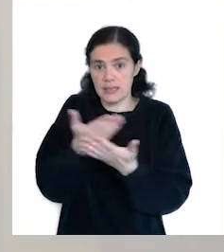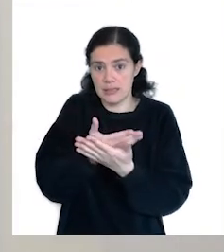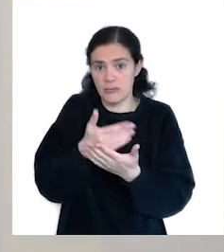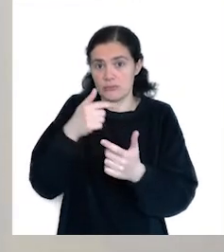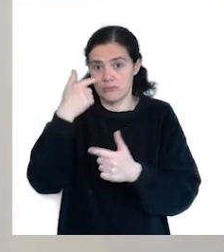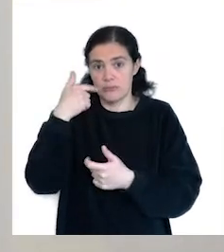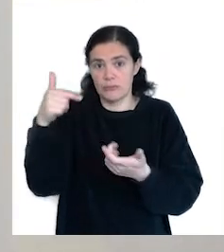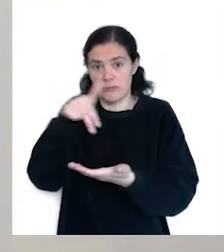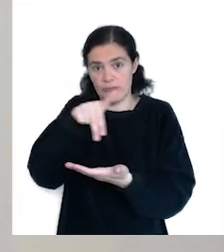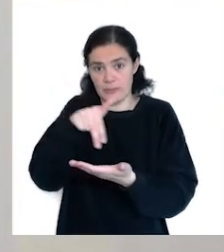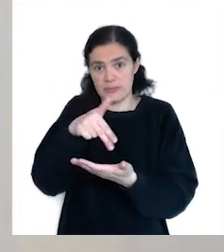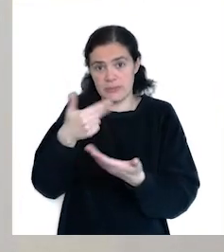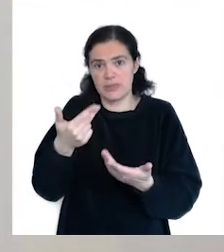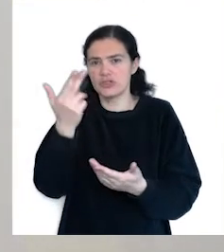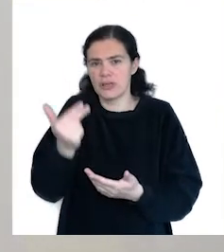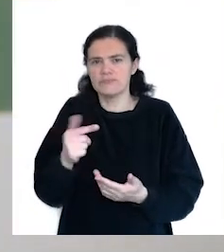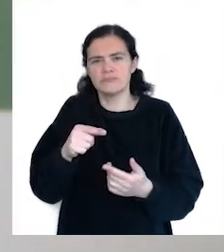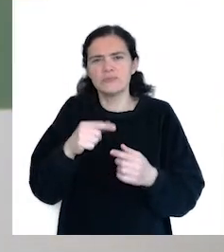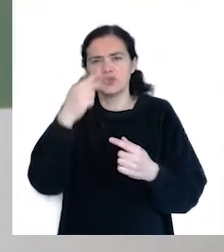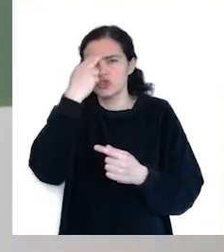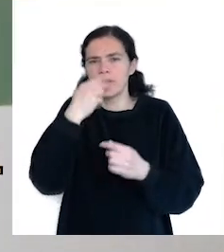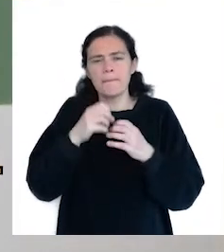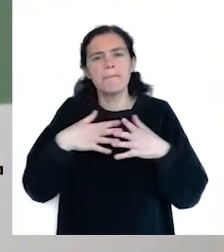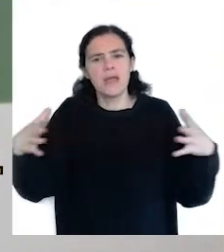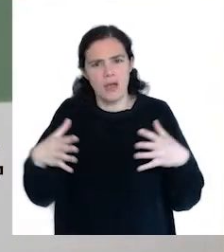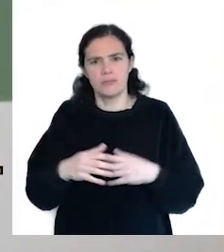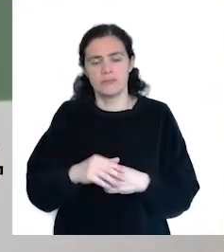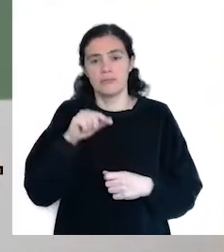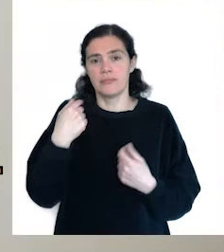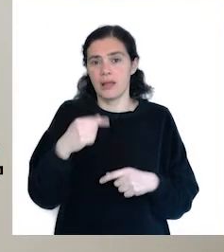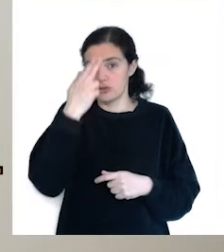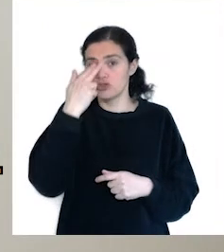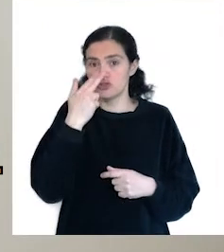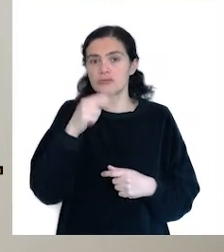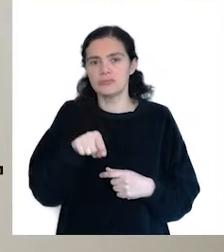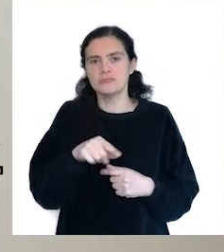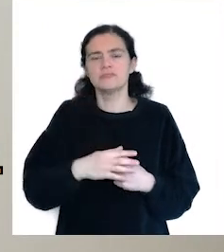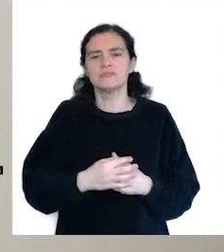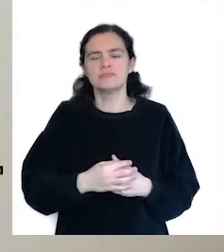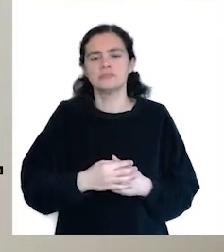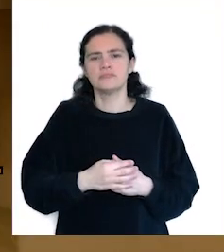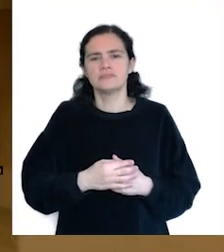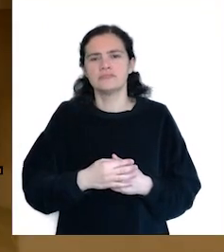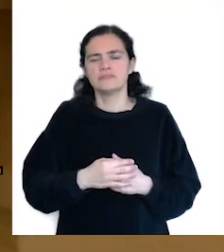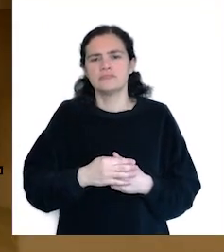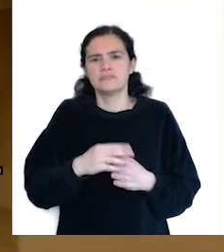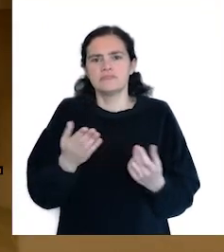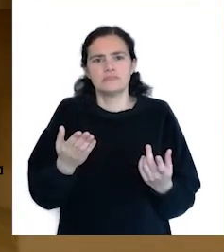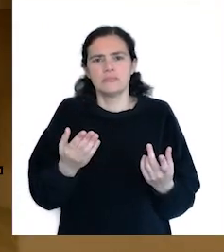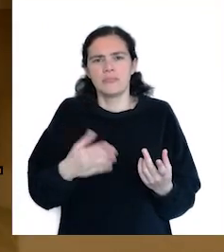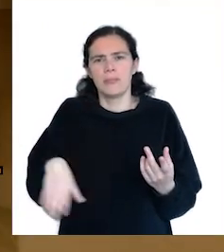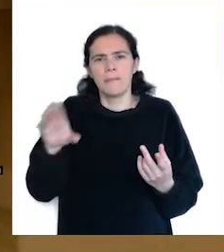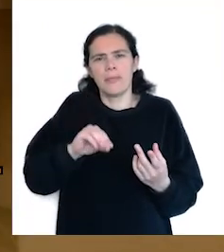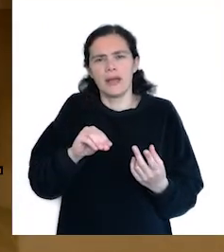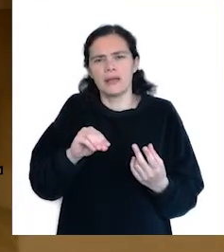of Serralves' relationship with performing art, it's a bigger story. You have the history of the